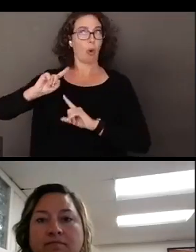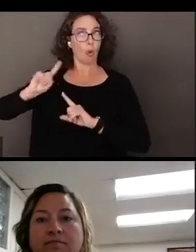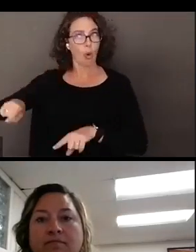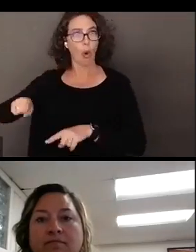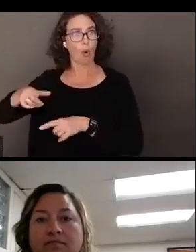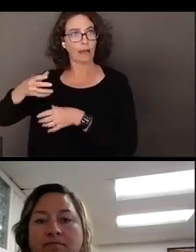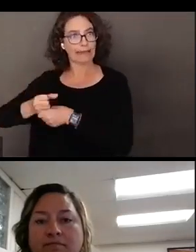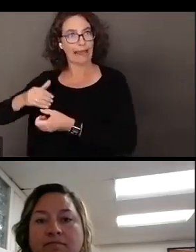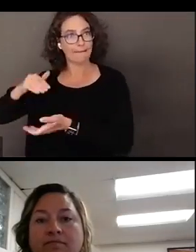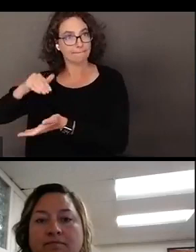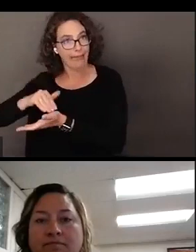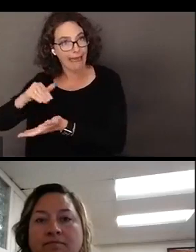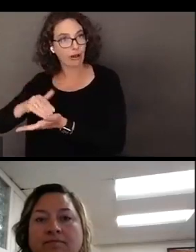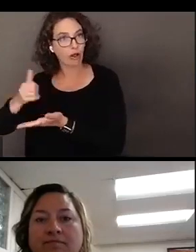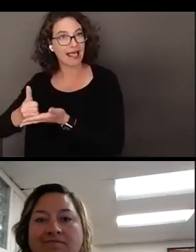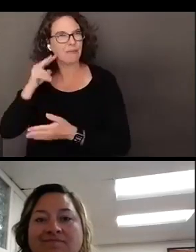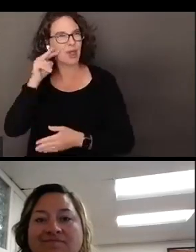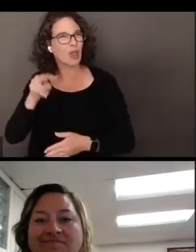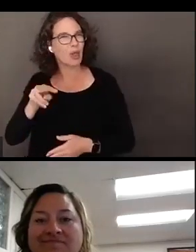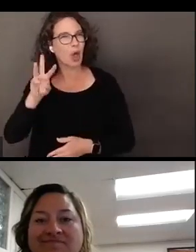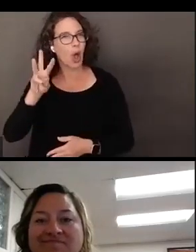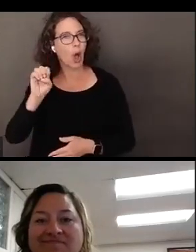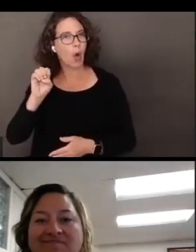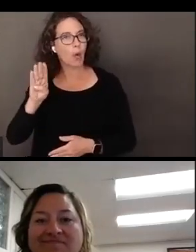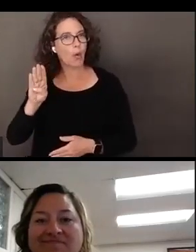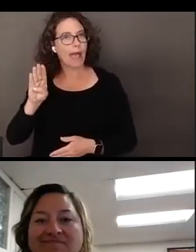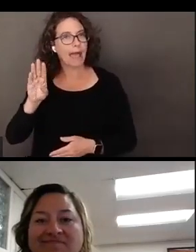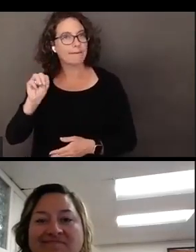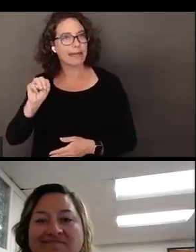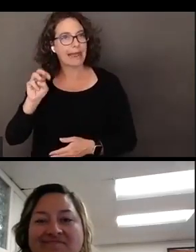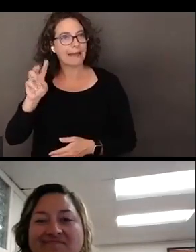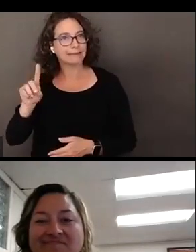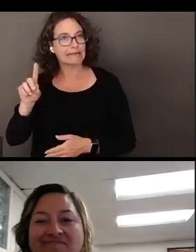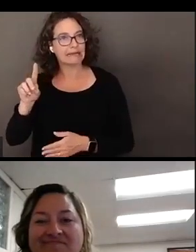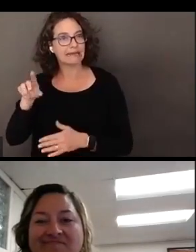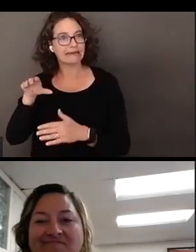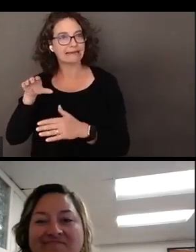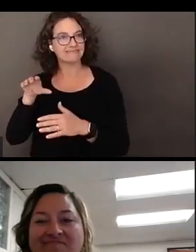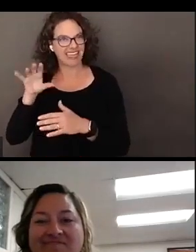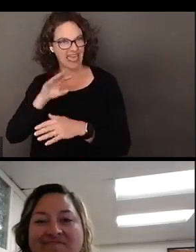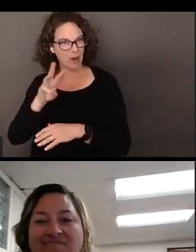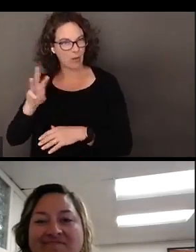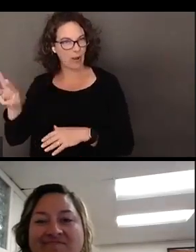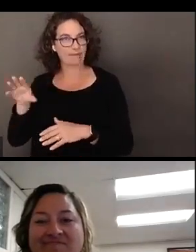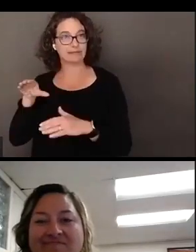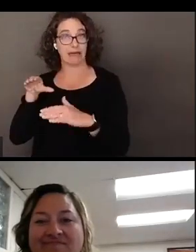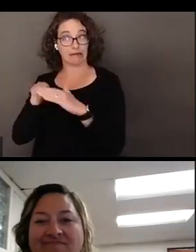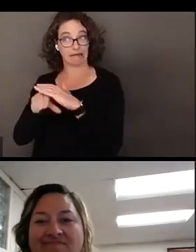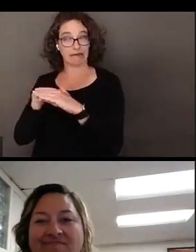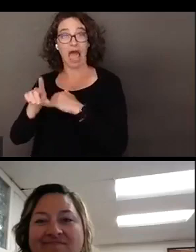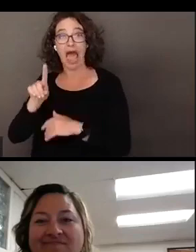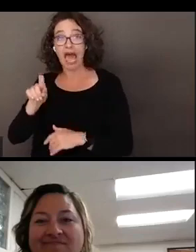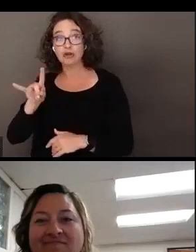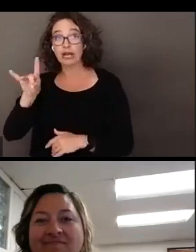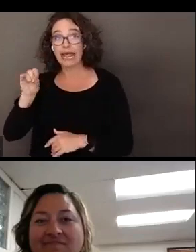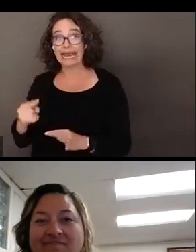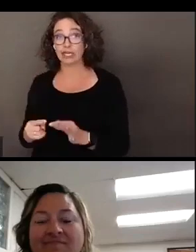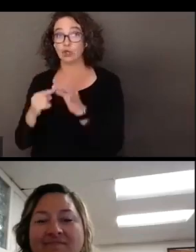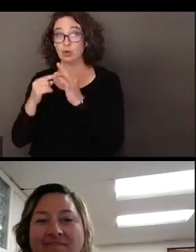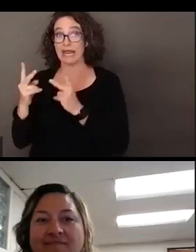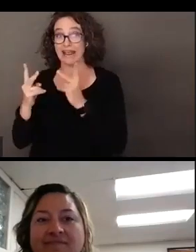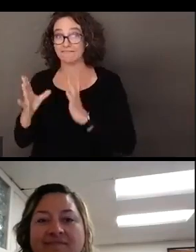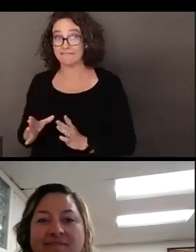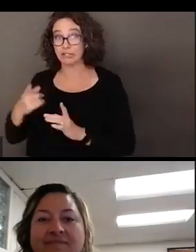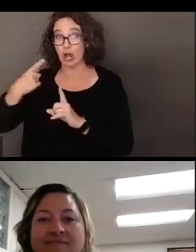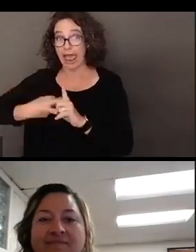at WebMD, that website gets almost 180 unique visitors per month. And so I'm guessing